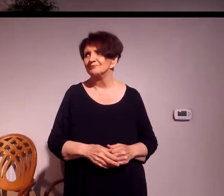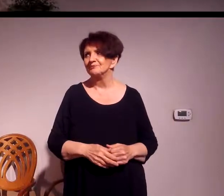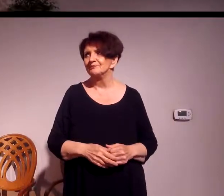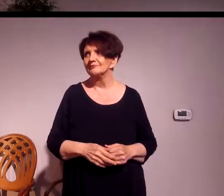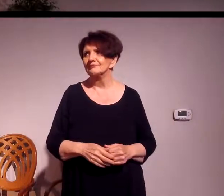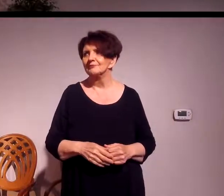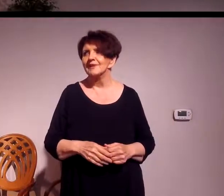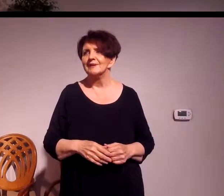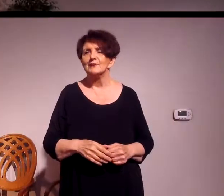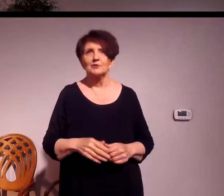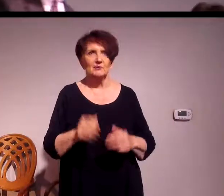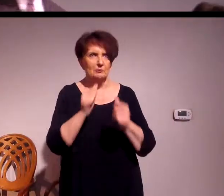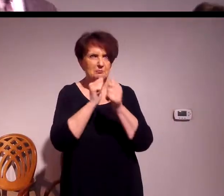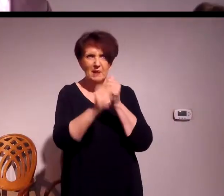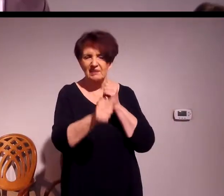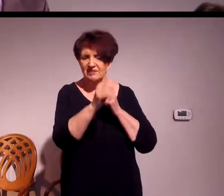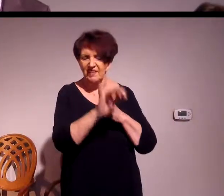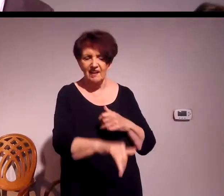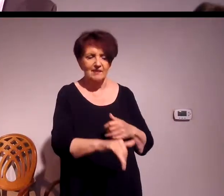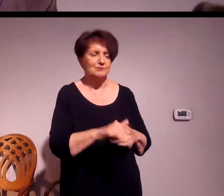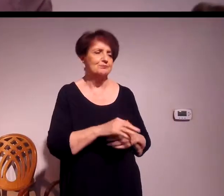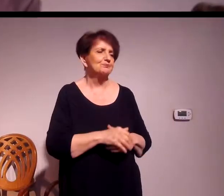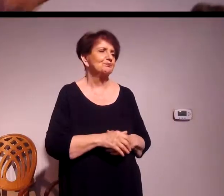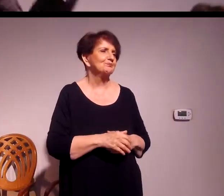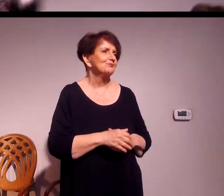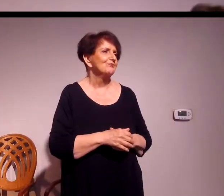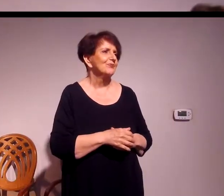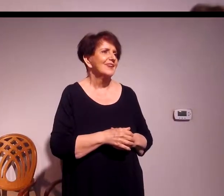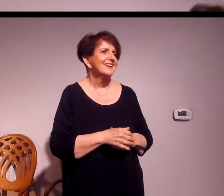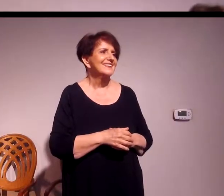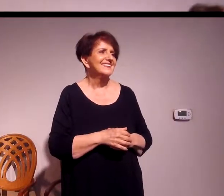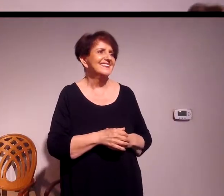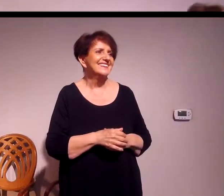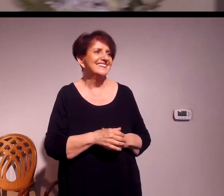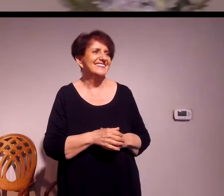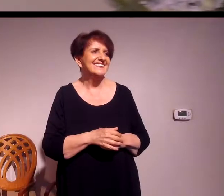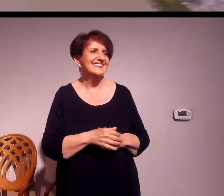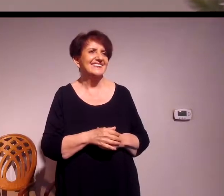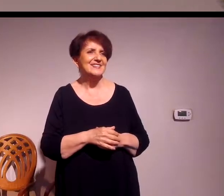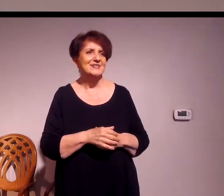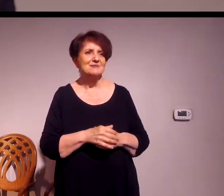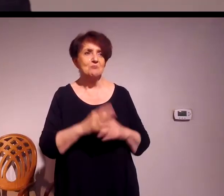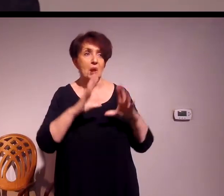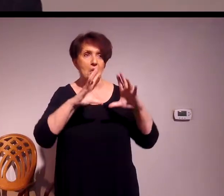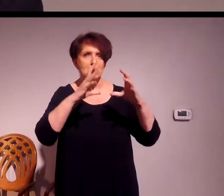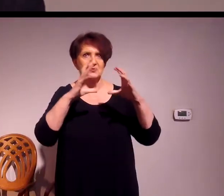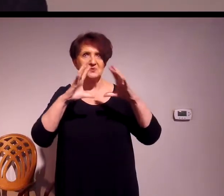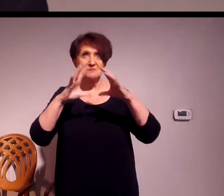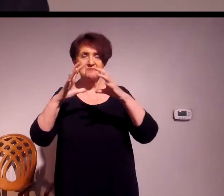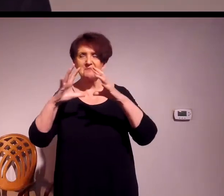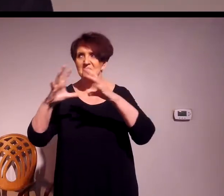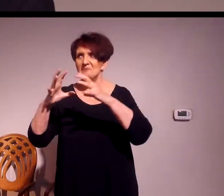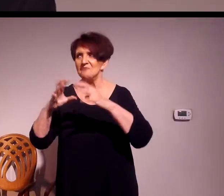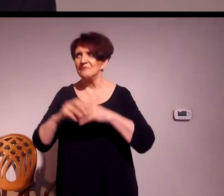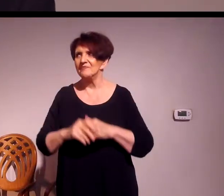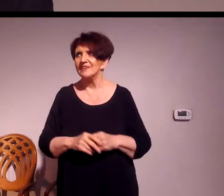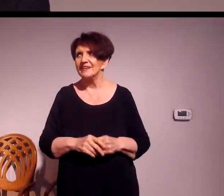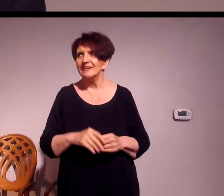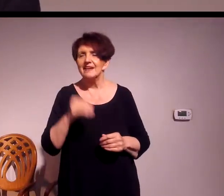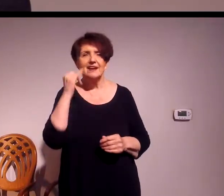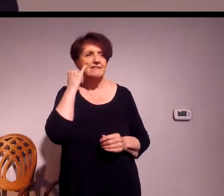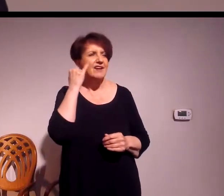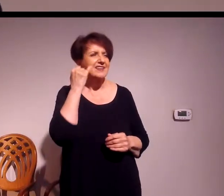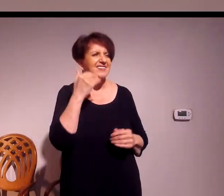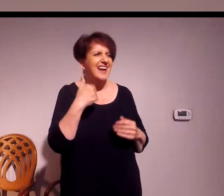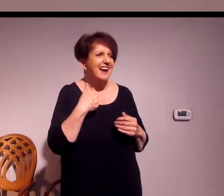okay? We're about done with slides. So, balloons. If I could